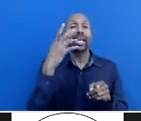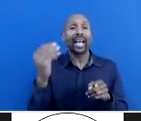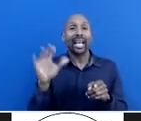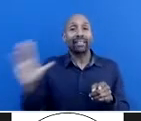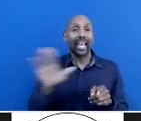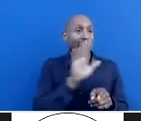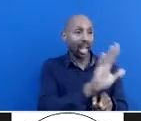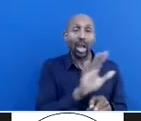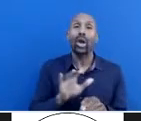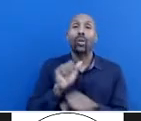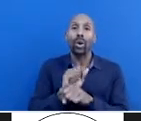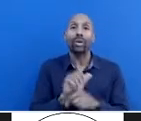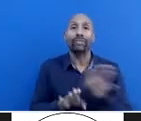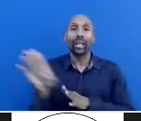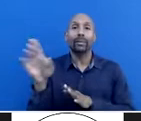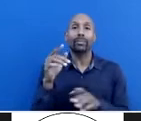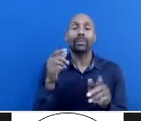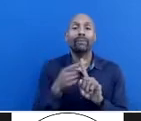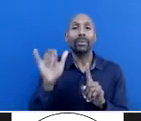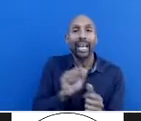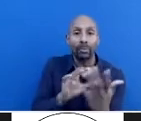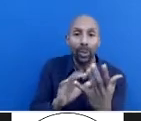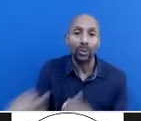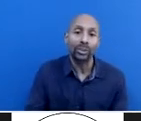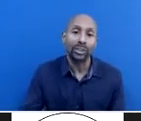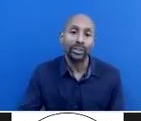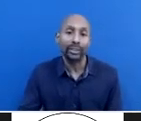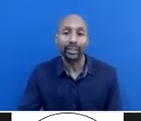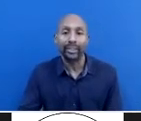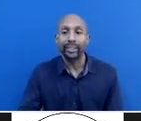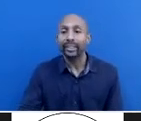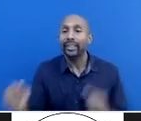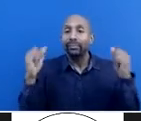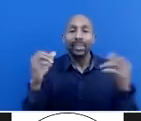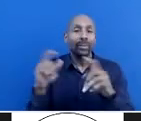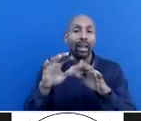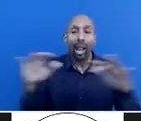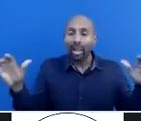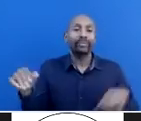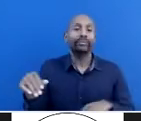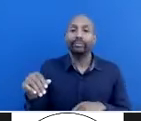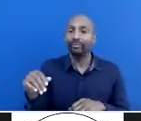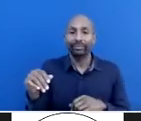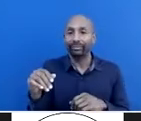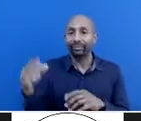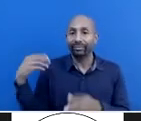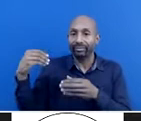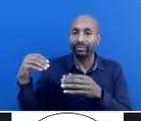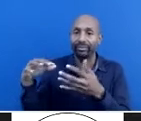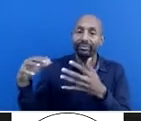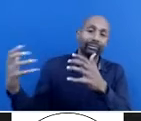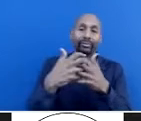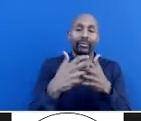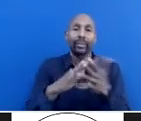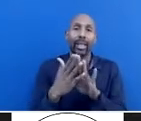Whenever anyone tells you that race making is always bad, no. Blackness is a miracle.